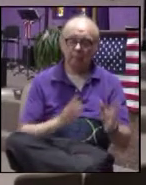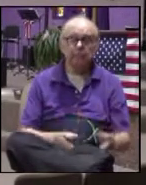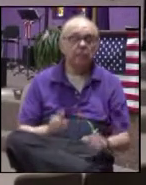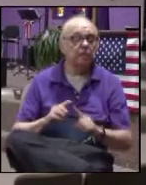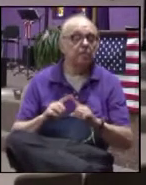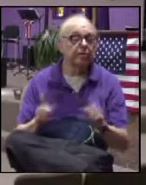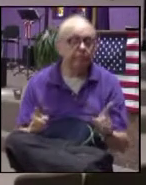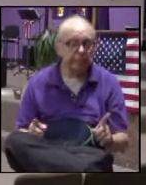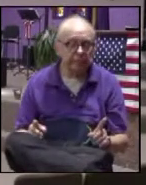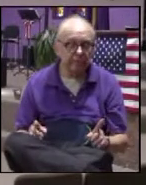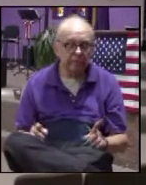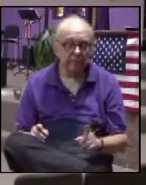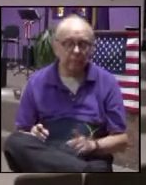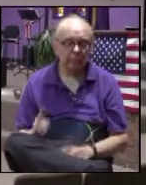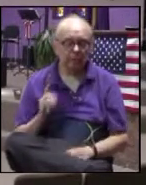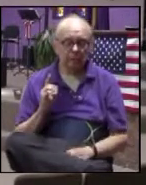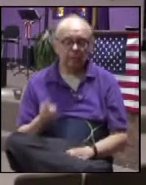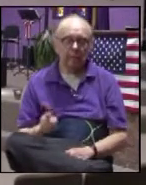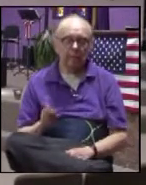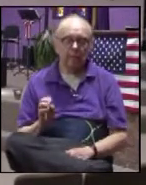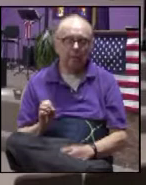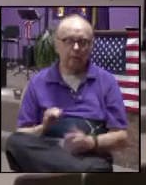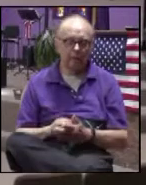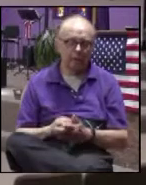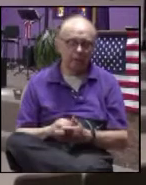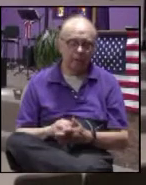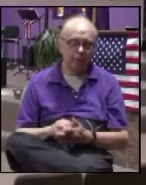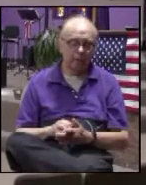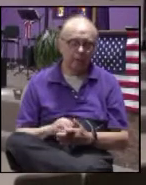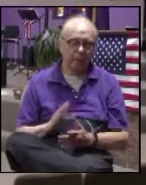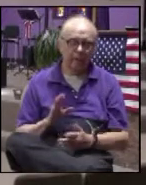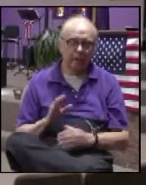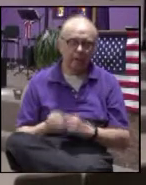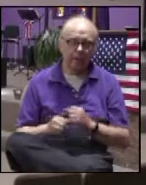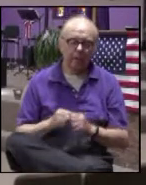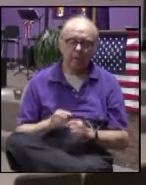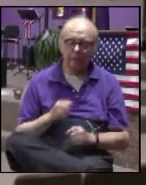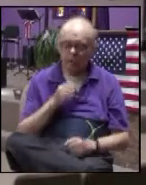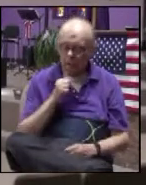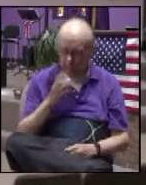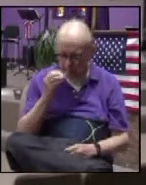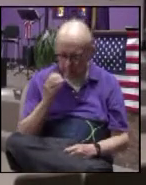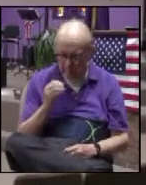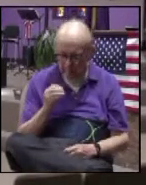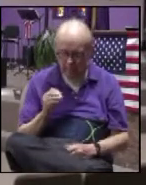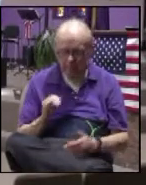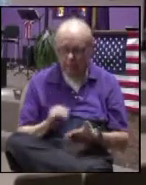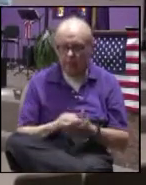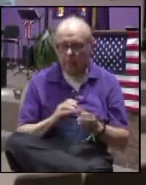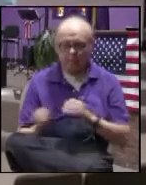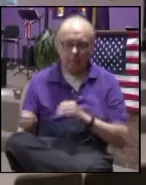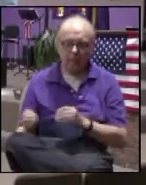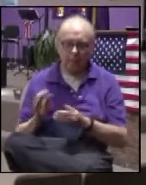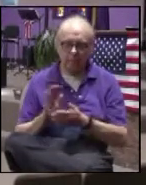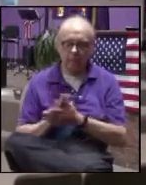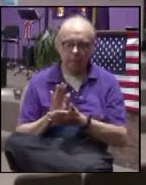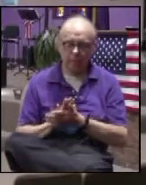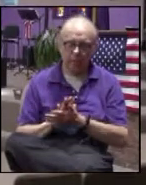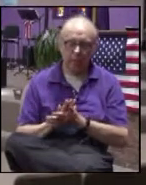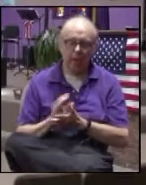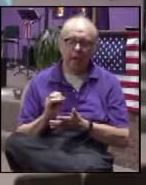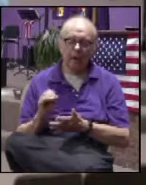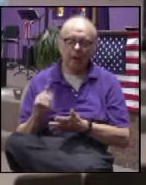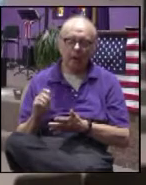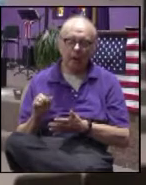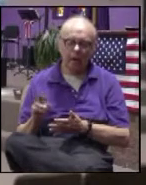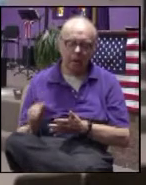disciple. You can be that 5-year-old little boy that is put into the school of Torah,